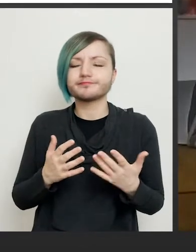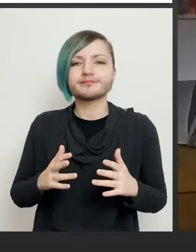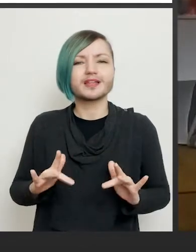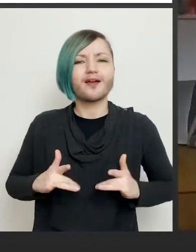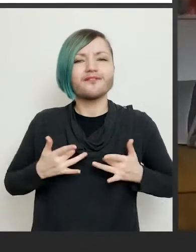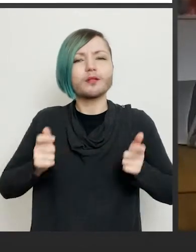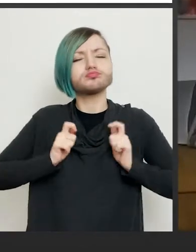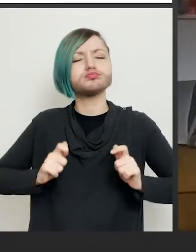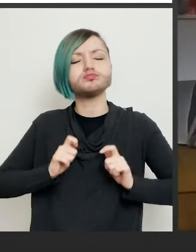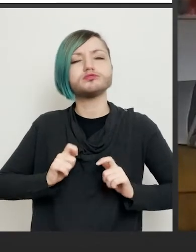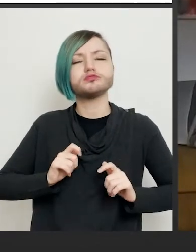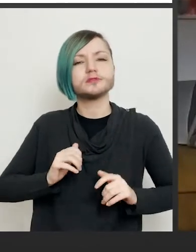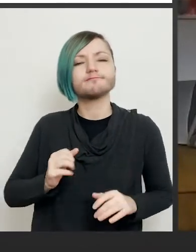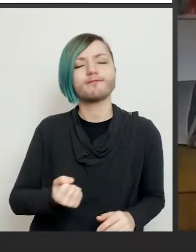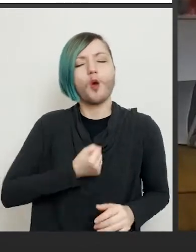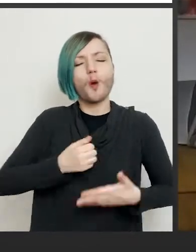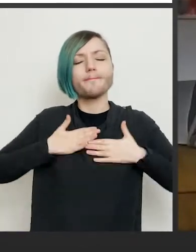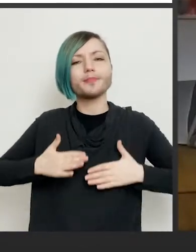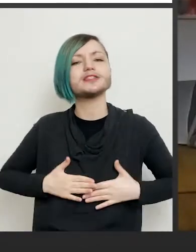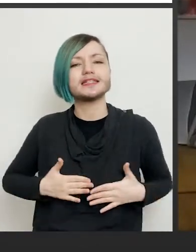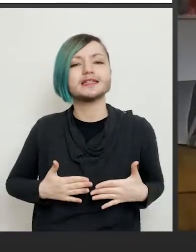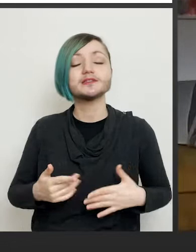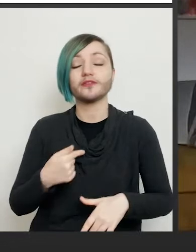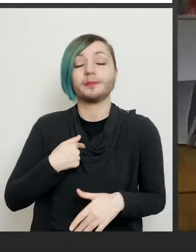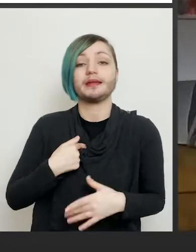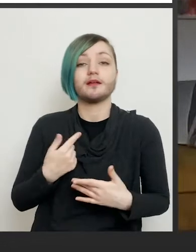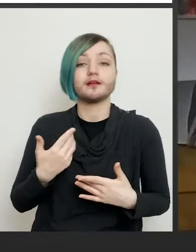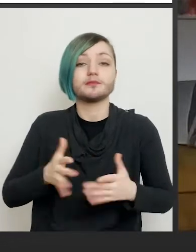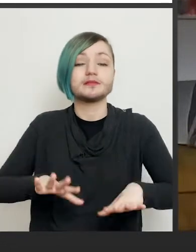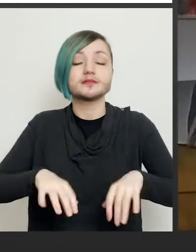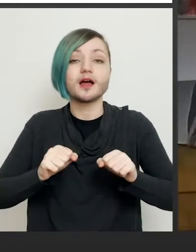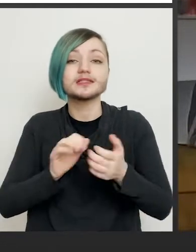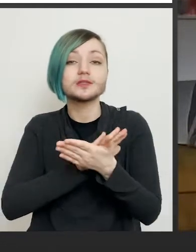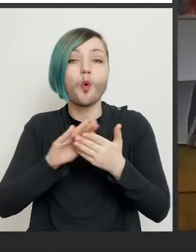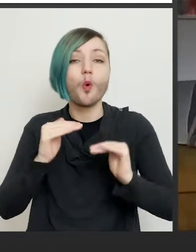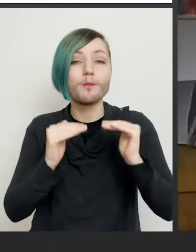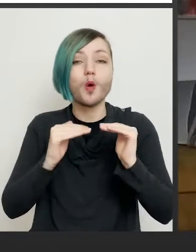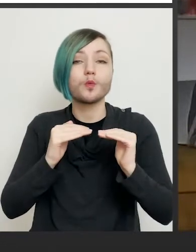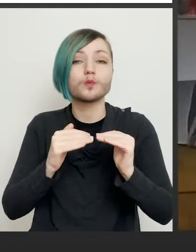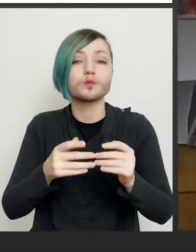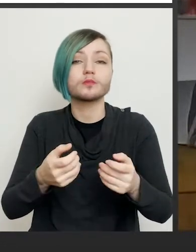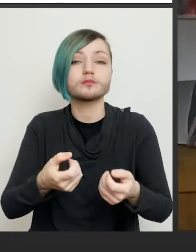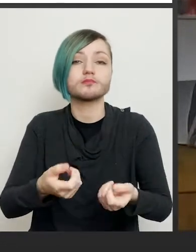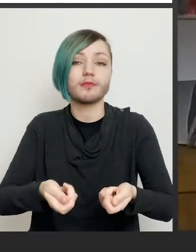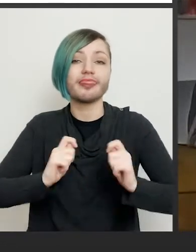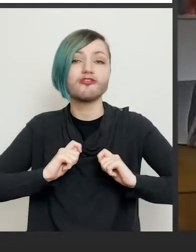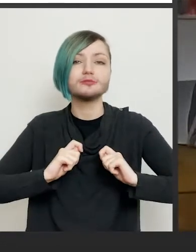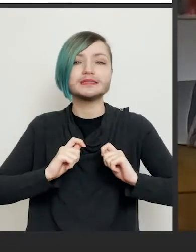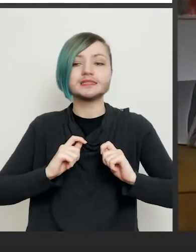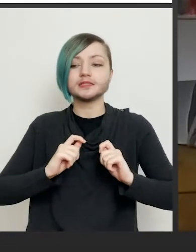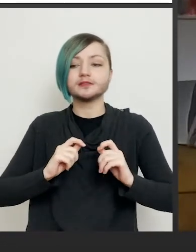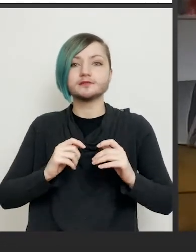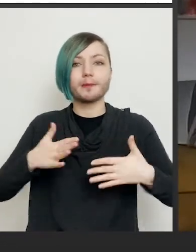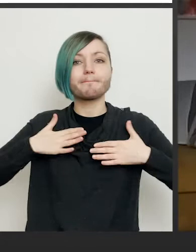your own body, I think is a really important thing for me. So when I started my hormone therapy, certain things started changing, and that's when I